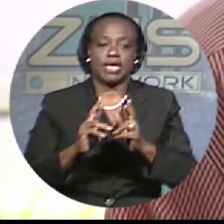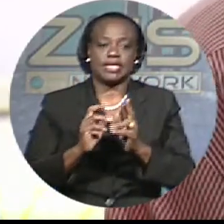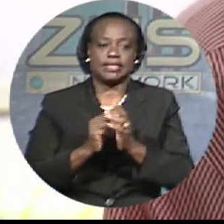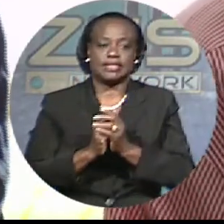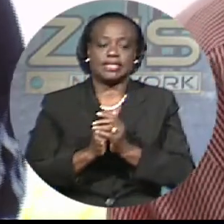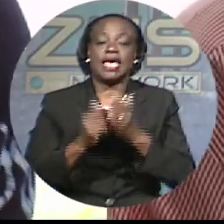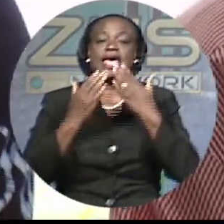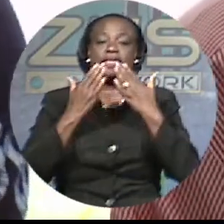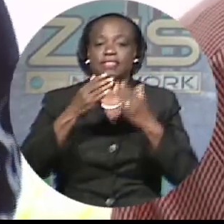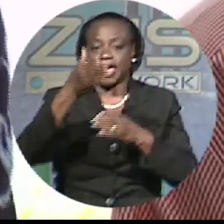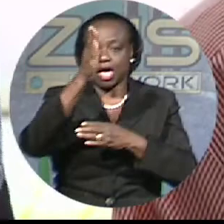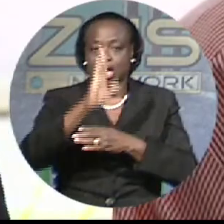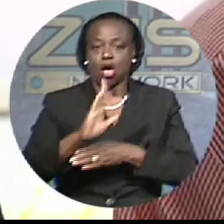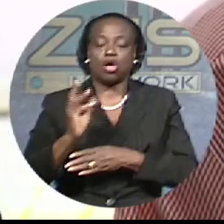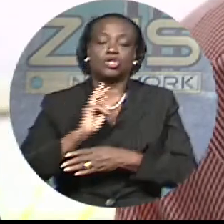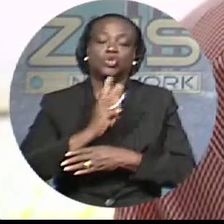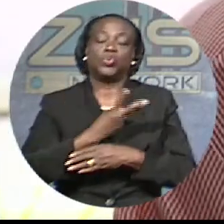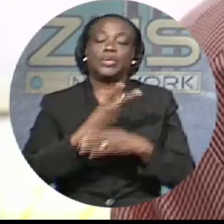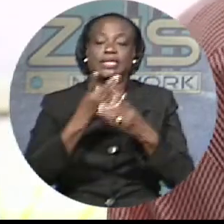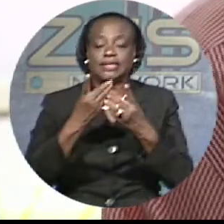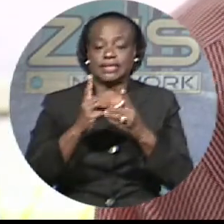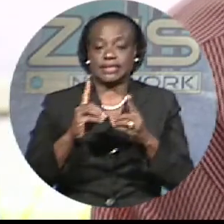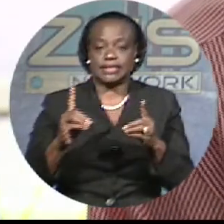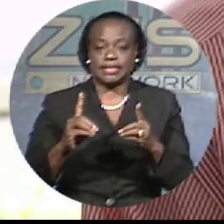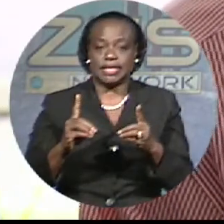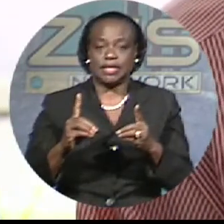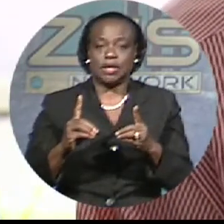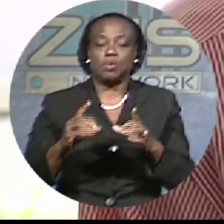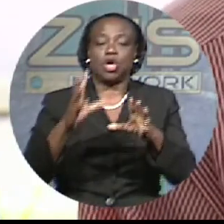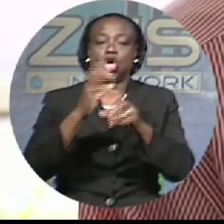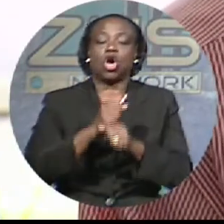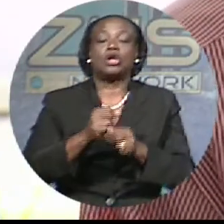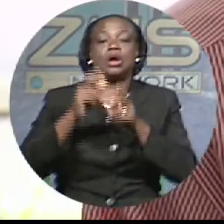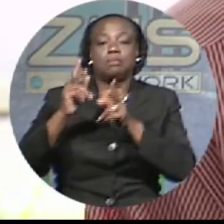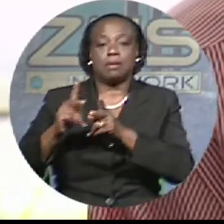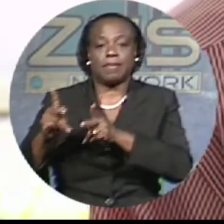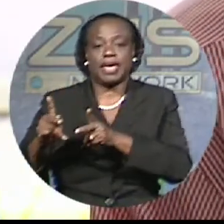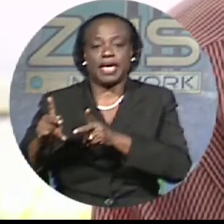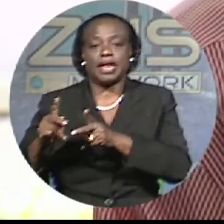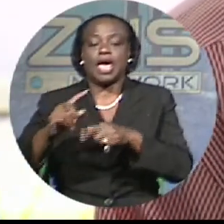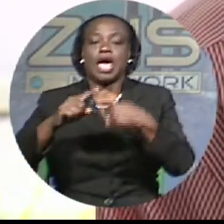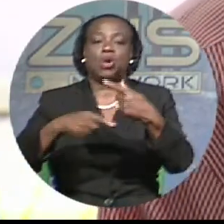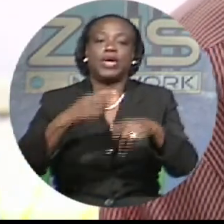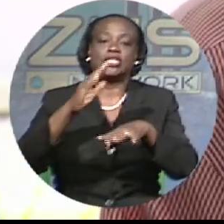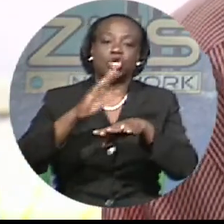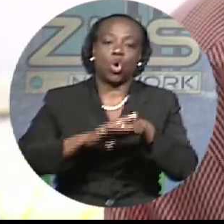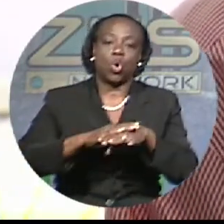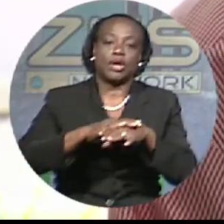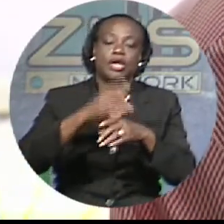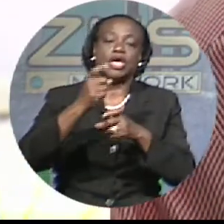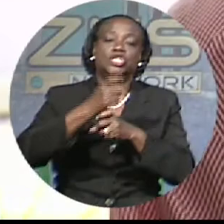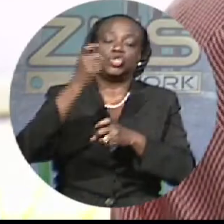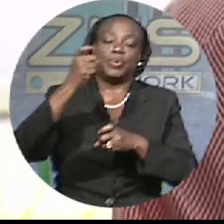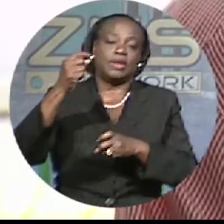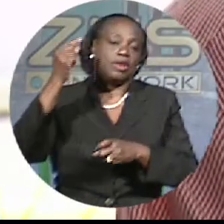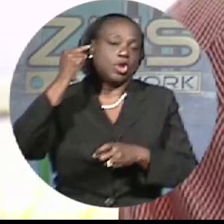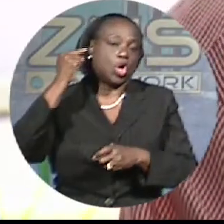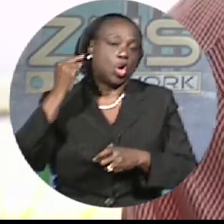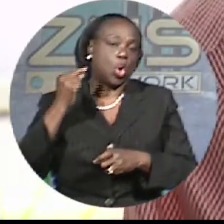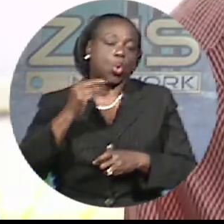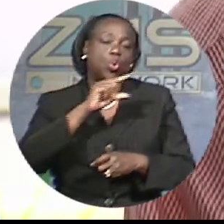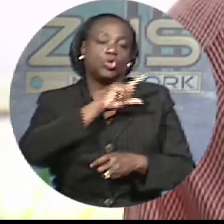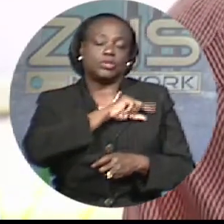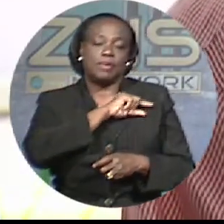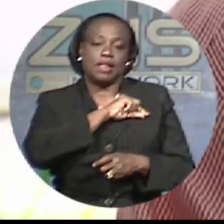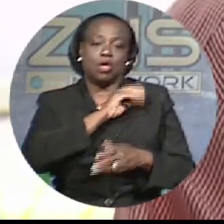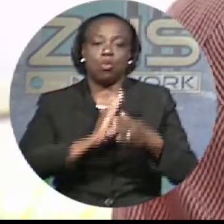we did, we pulled out and got it repaired, and went on to win the gold medal. And on crossing that line, I can